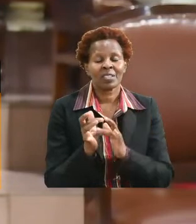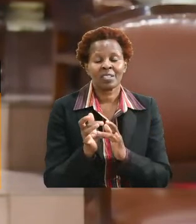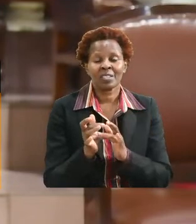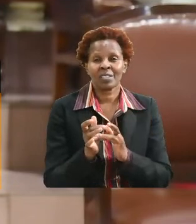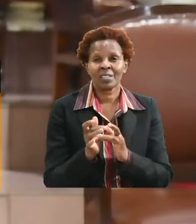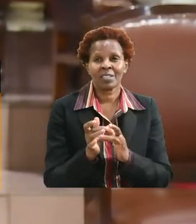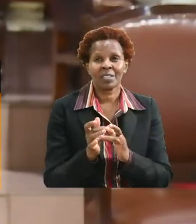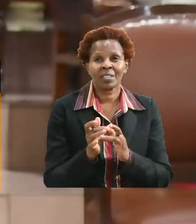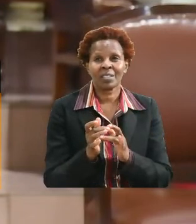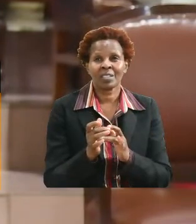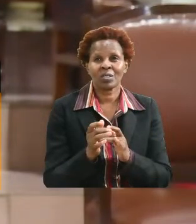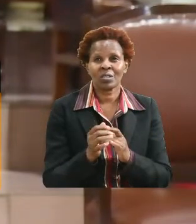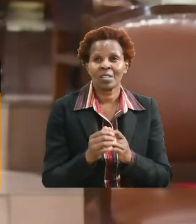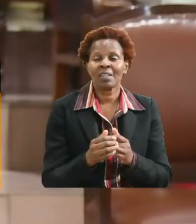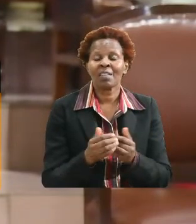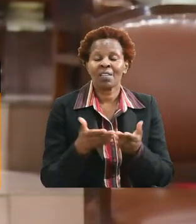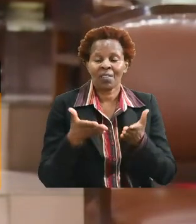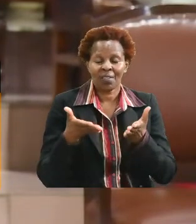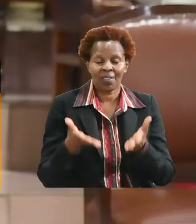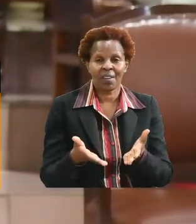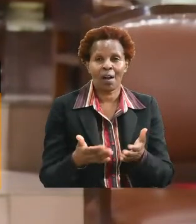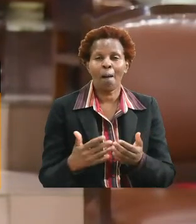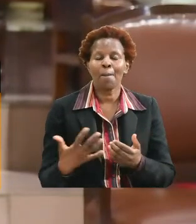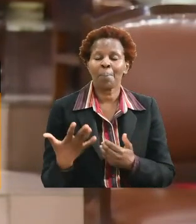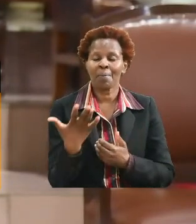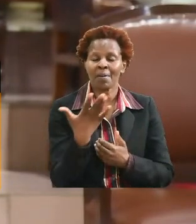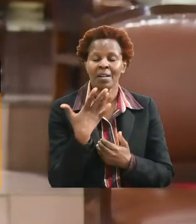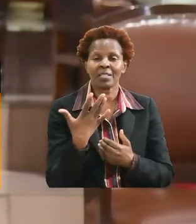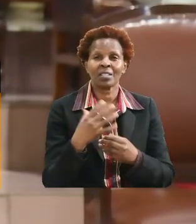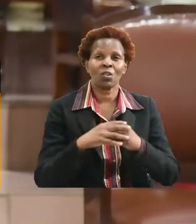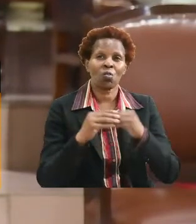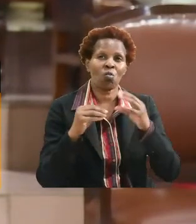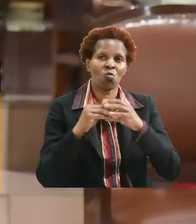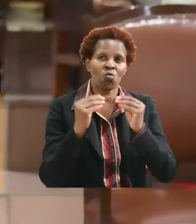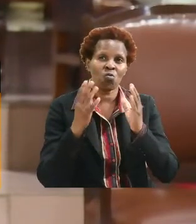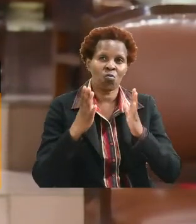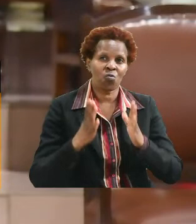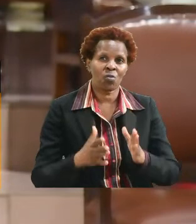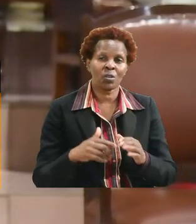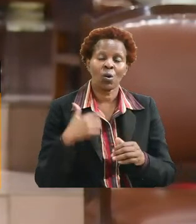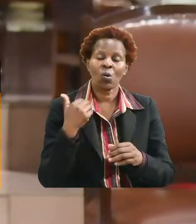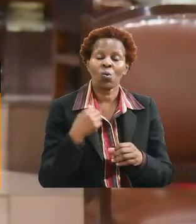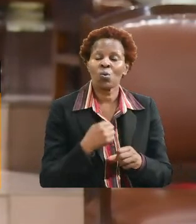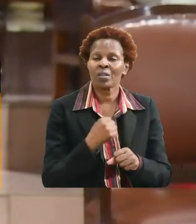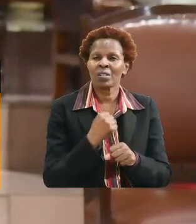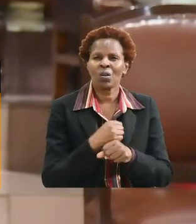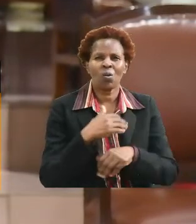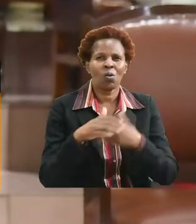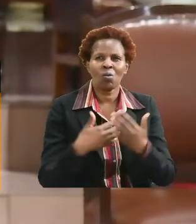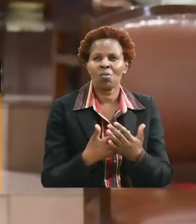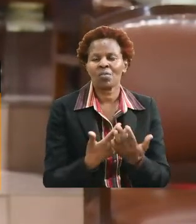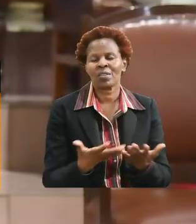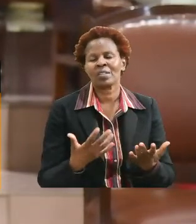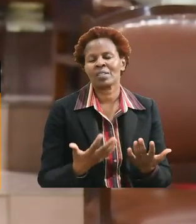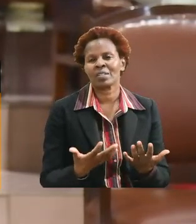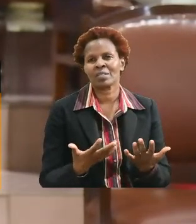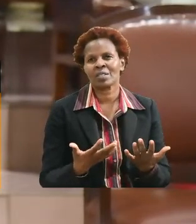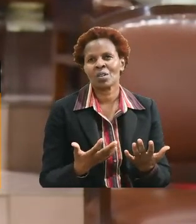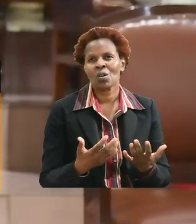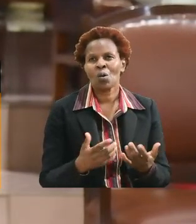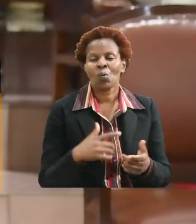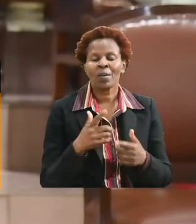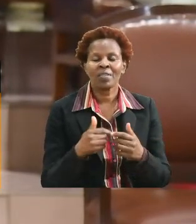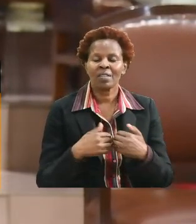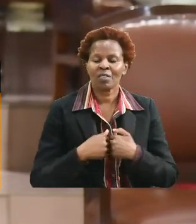disciples' physically present comforter who solved all their problems. Anytime they encountered